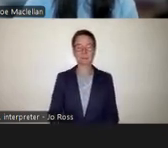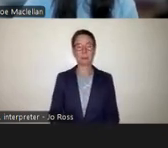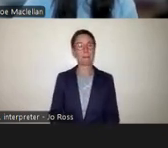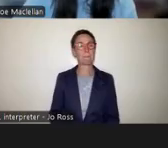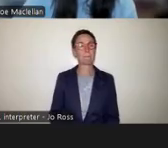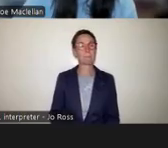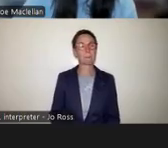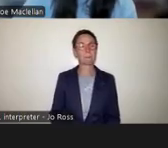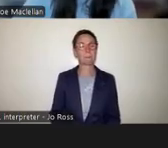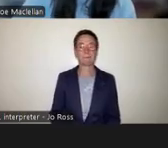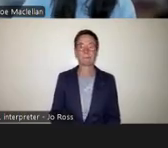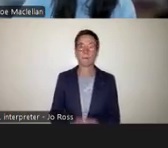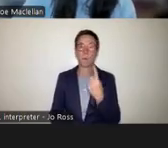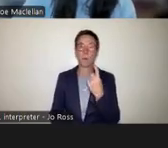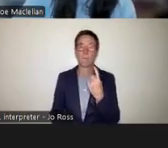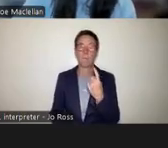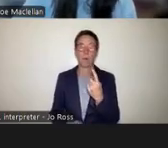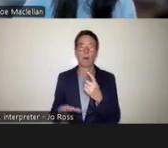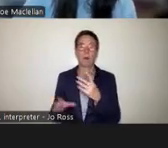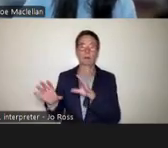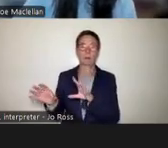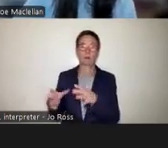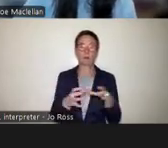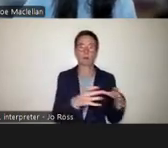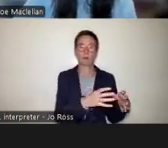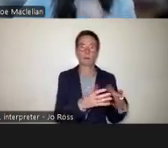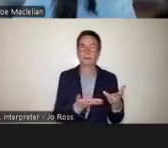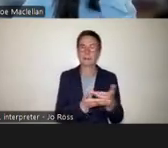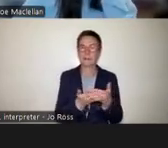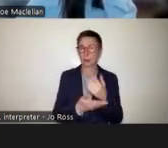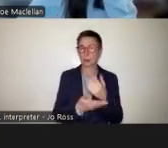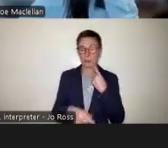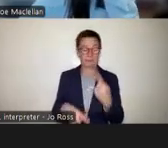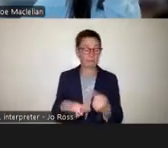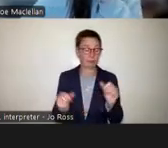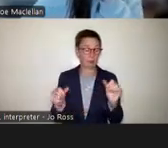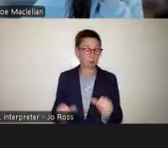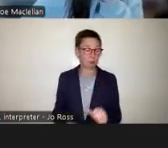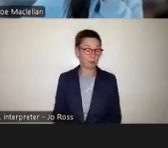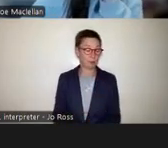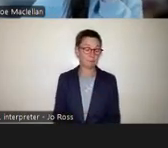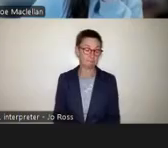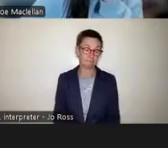So, got one final breakout activity. We'll be really quick with it.